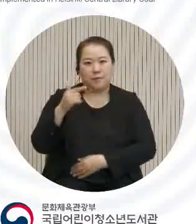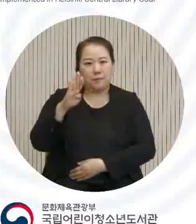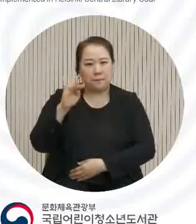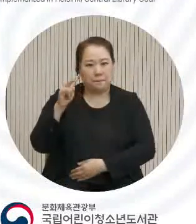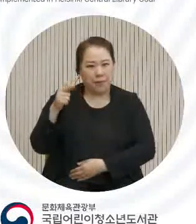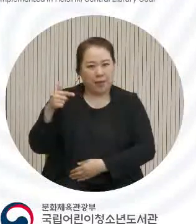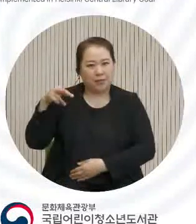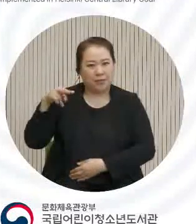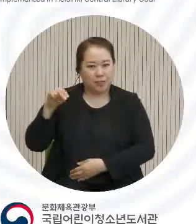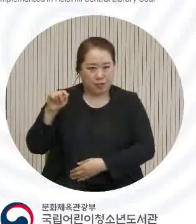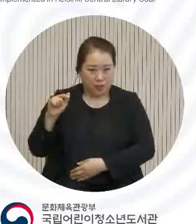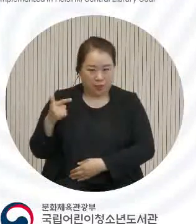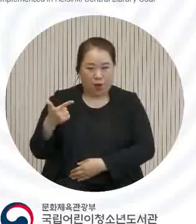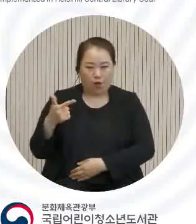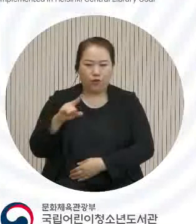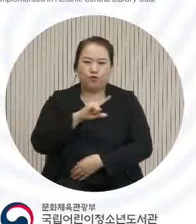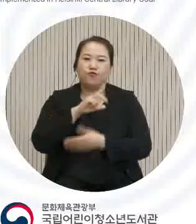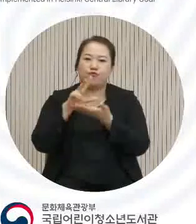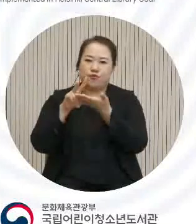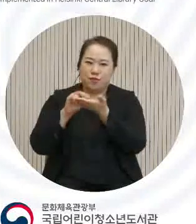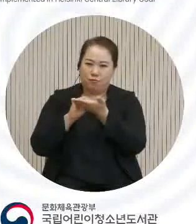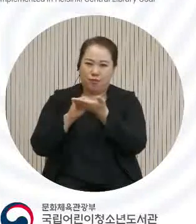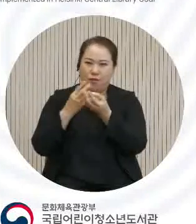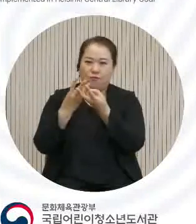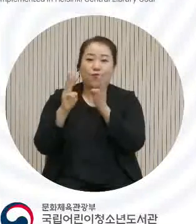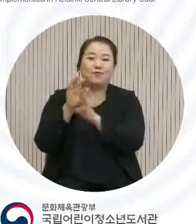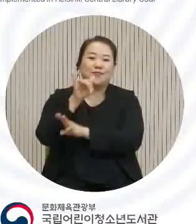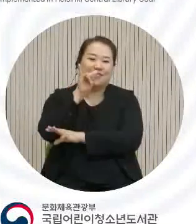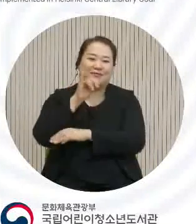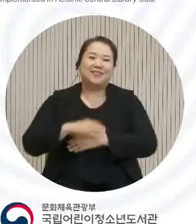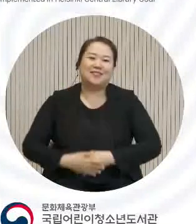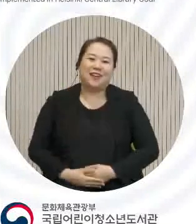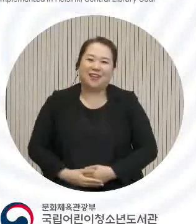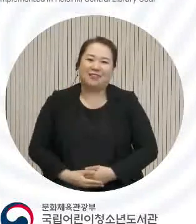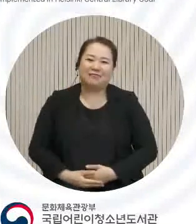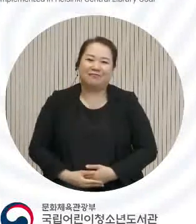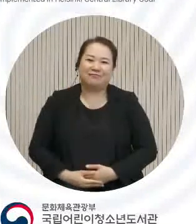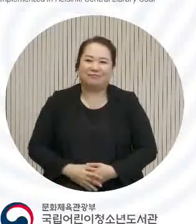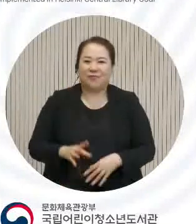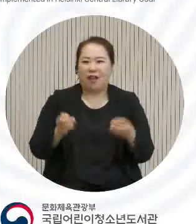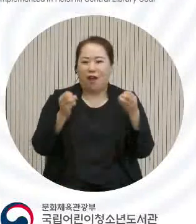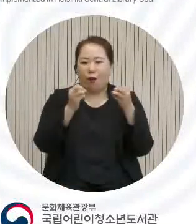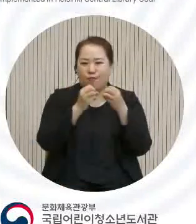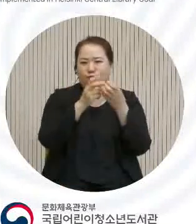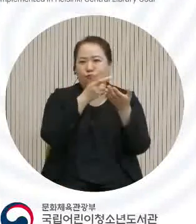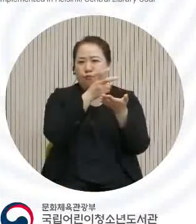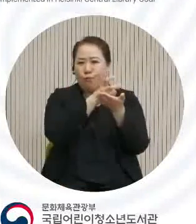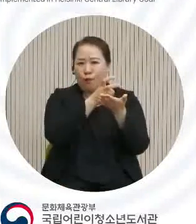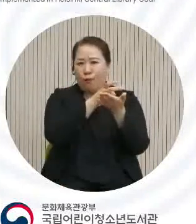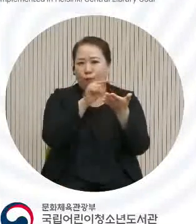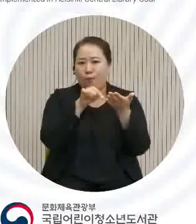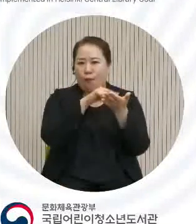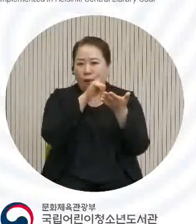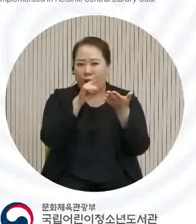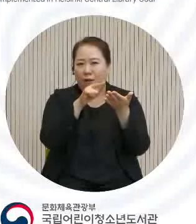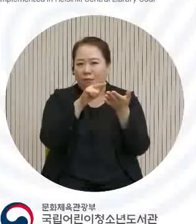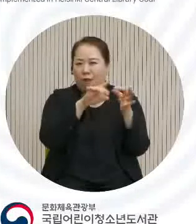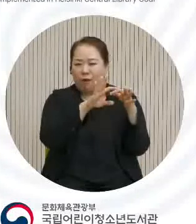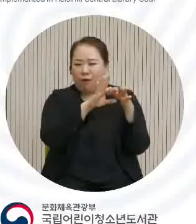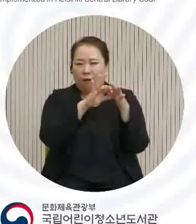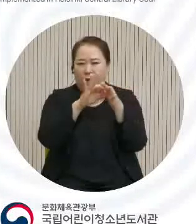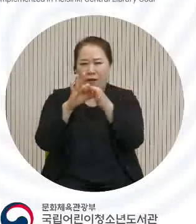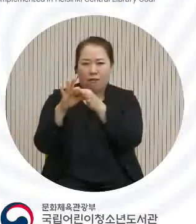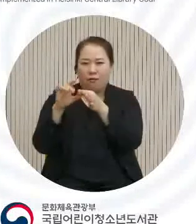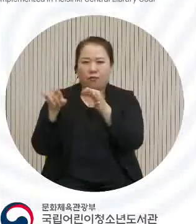is a hidden grammar behind all kinds of inventions, from electricity to coding and beyond.